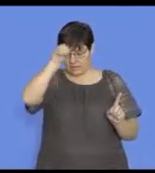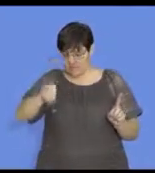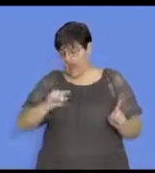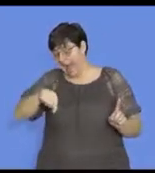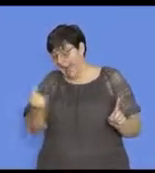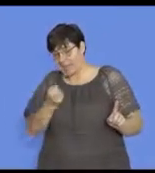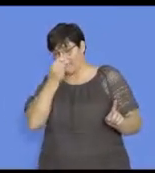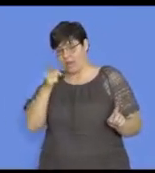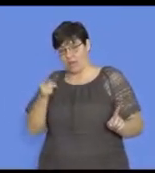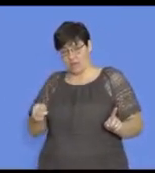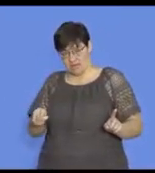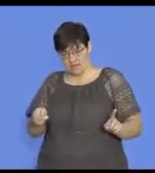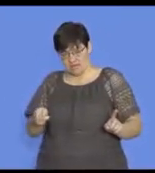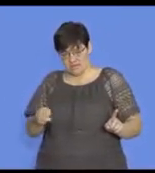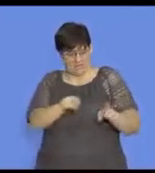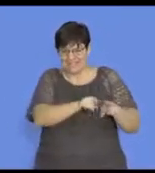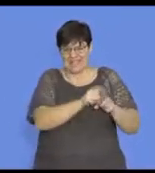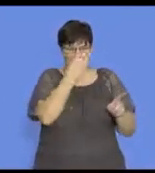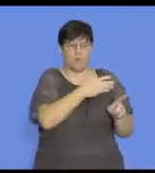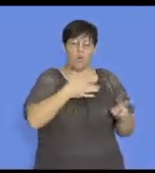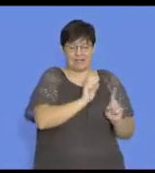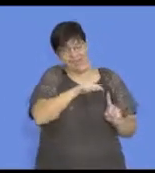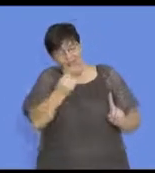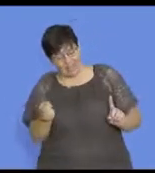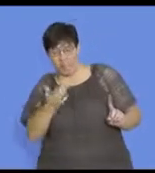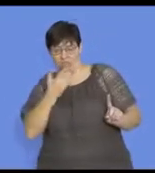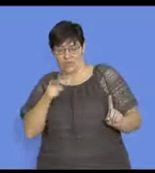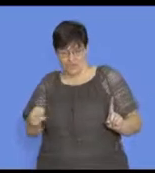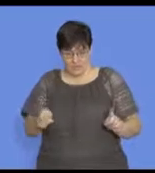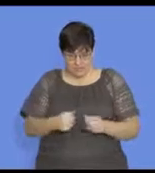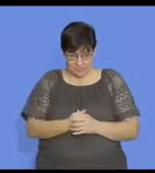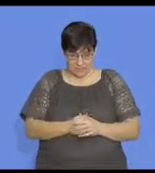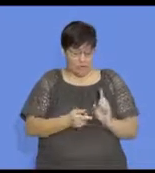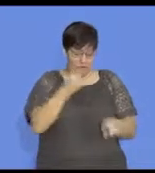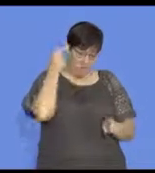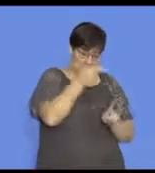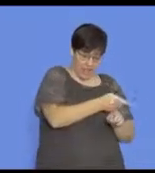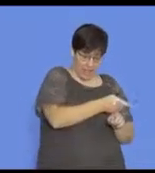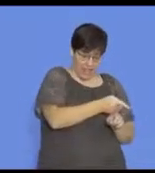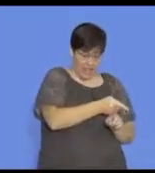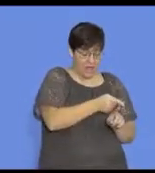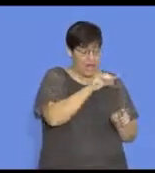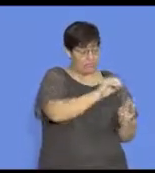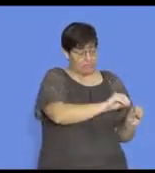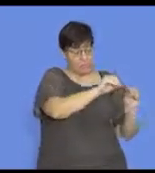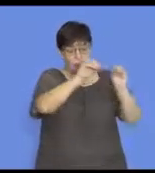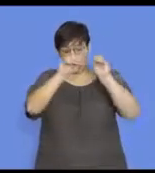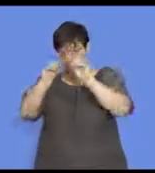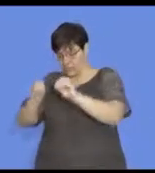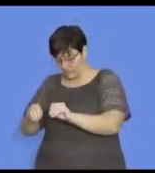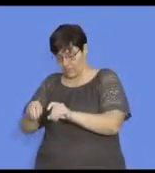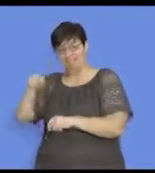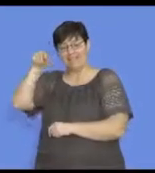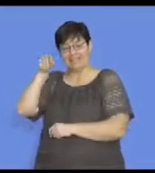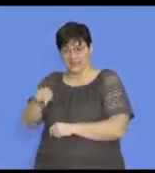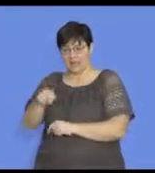flower, preferably. So I need to get the pollen from the male, and I want it to land on